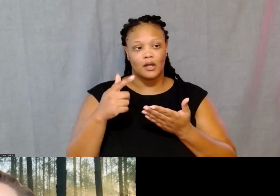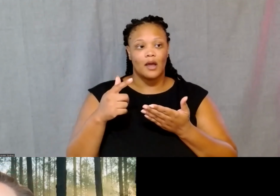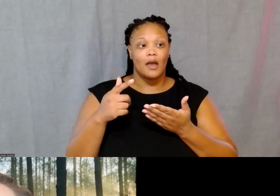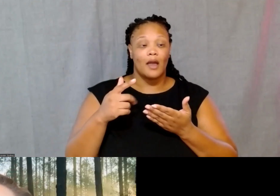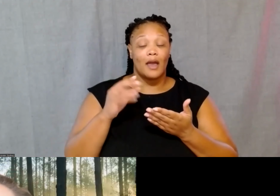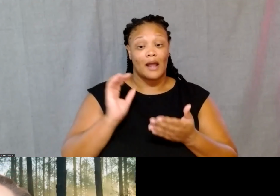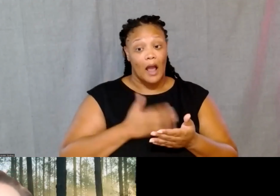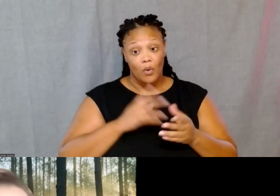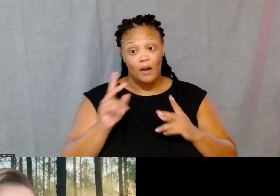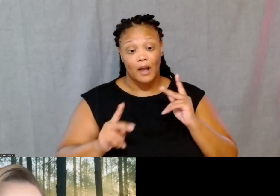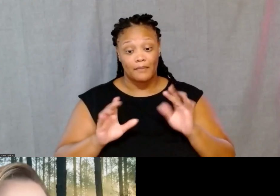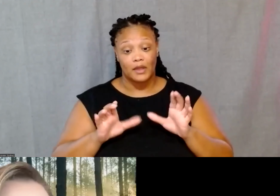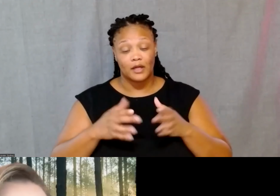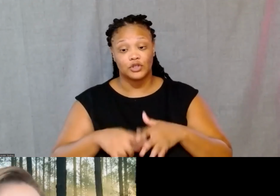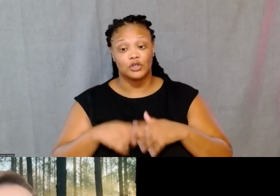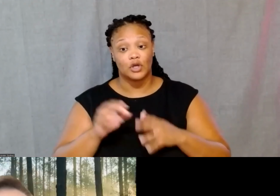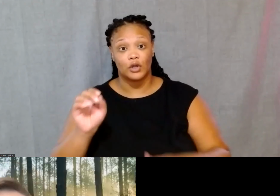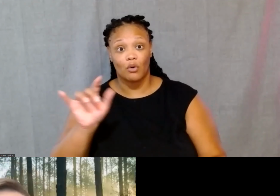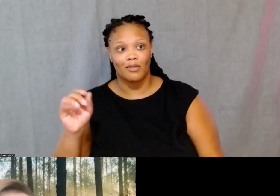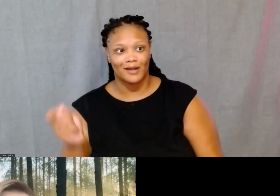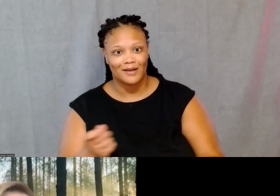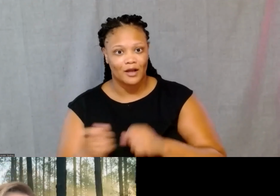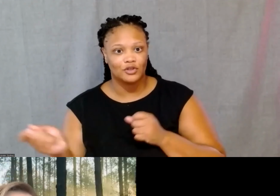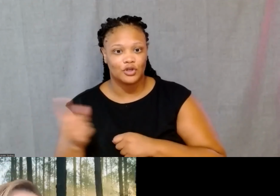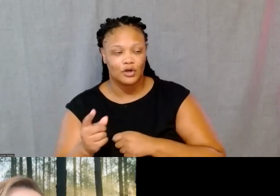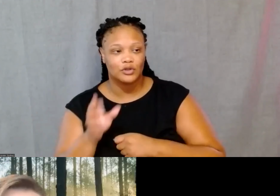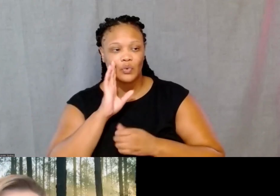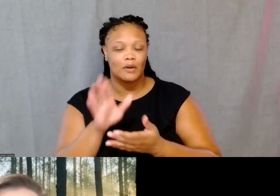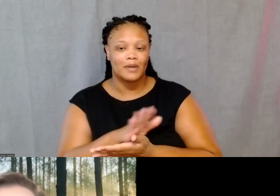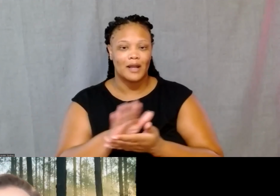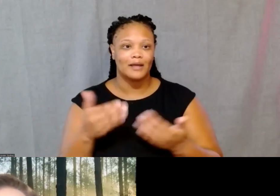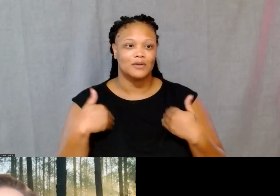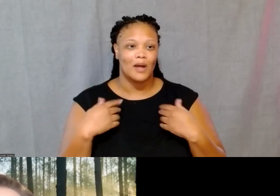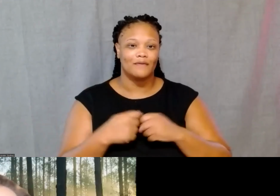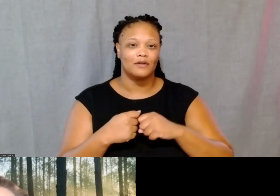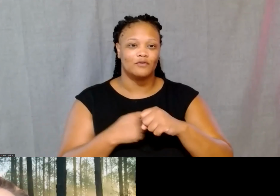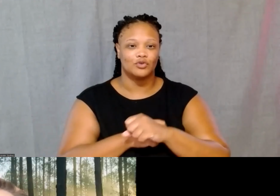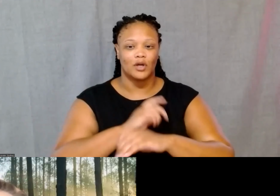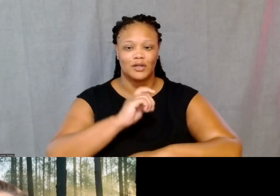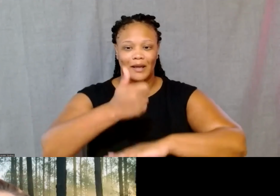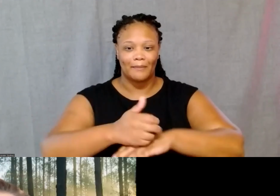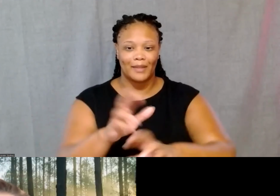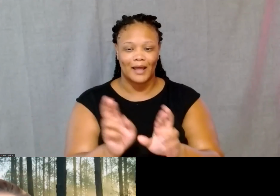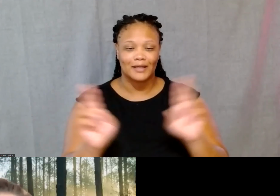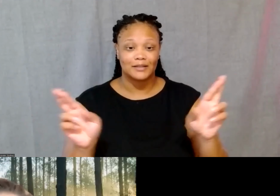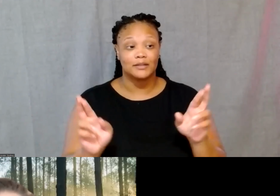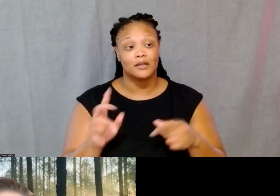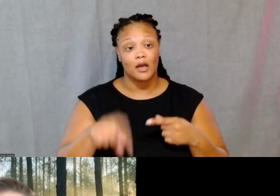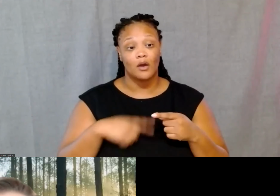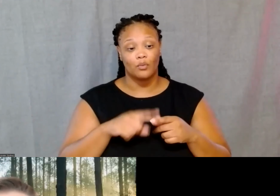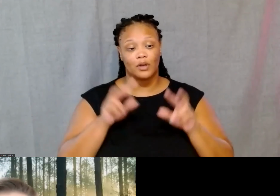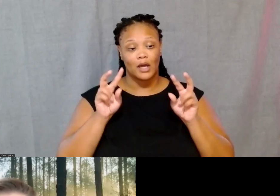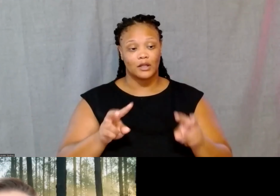live, early next year, it'd be nice to have that infrastructure in place. And I know that when I looked at the